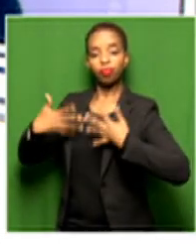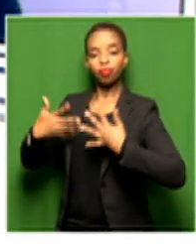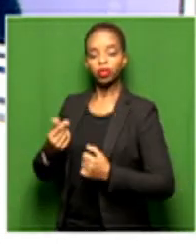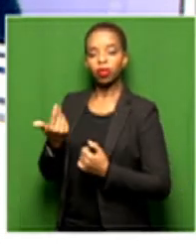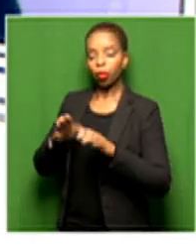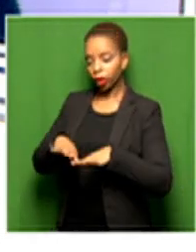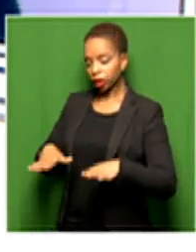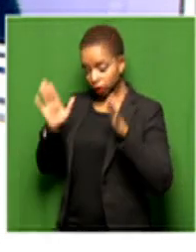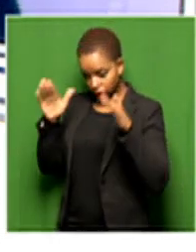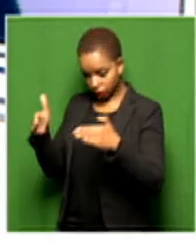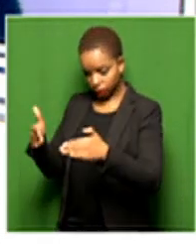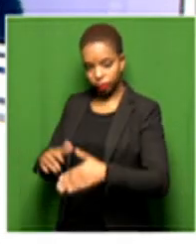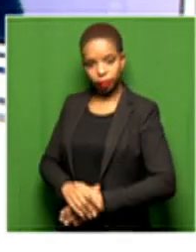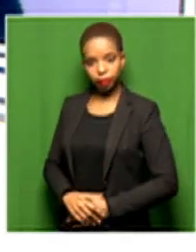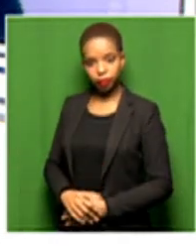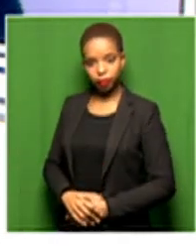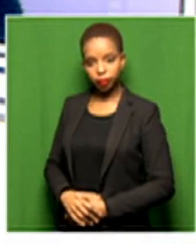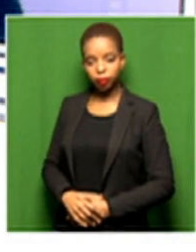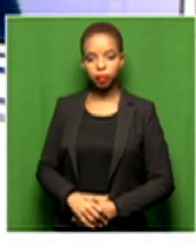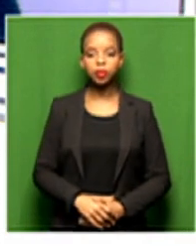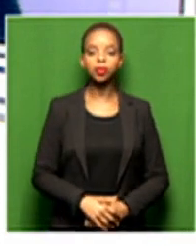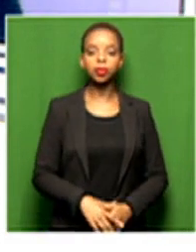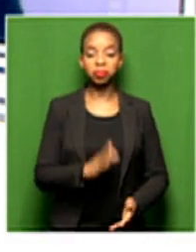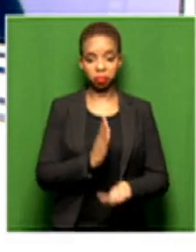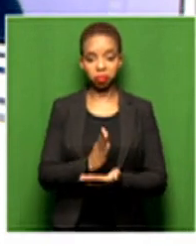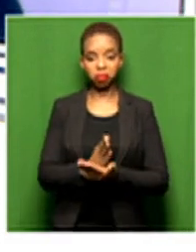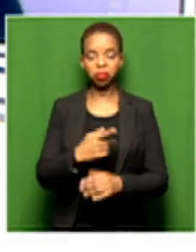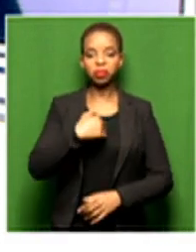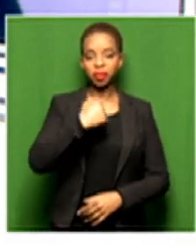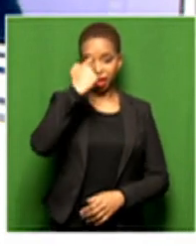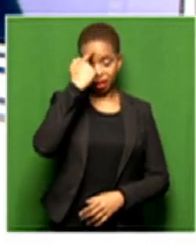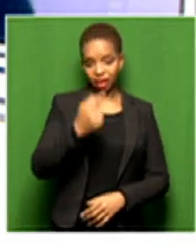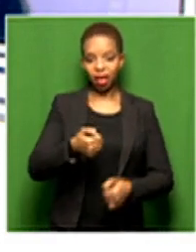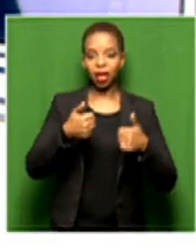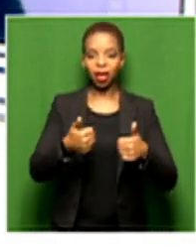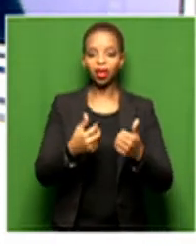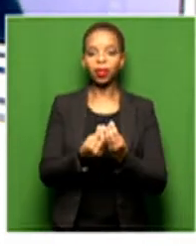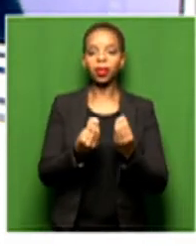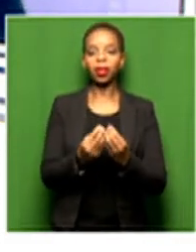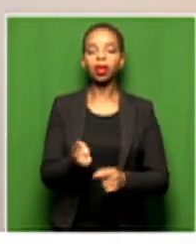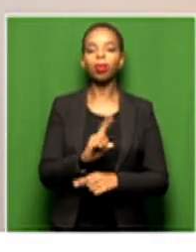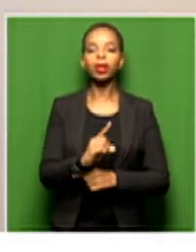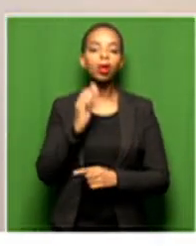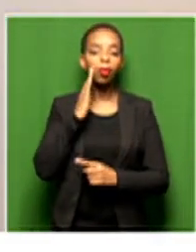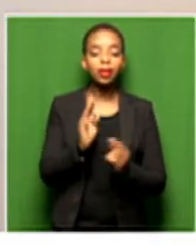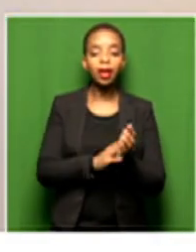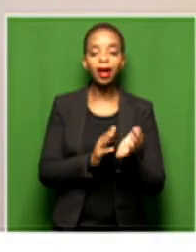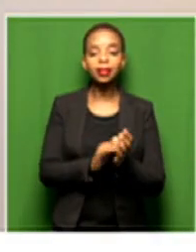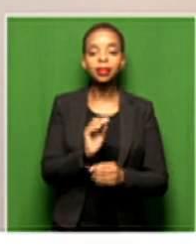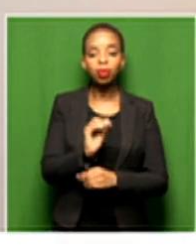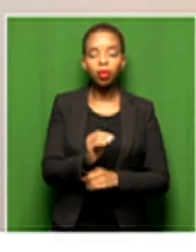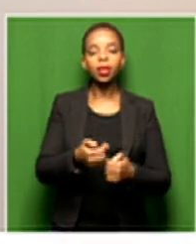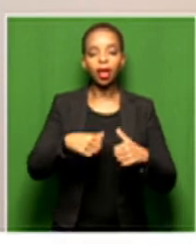stay glued to it? Definitely. So I think the great thing about augmented reality is that once you have the cards on our side, we're able